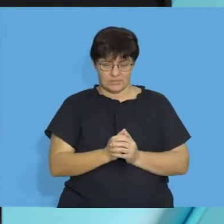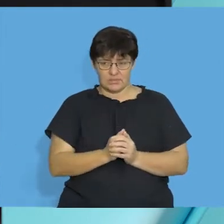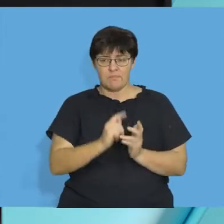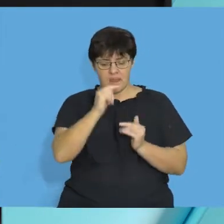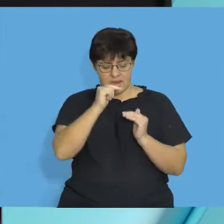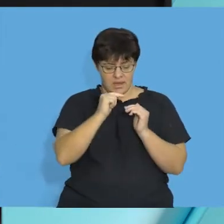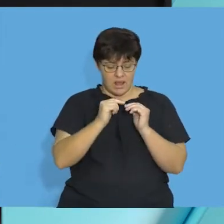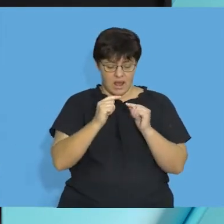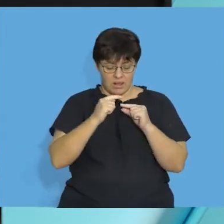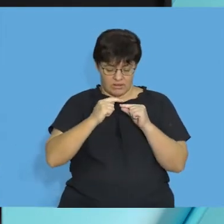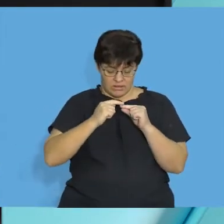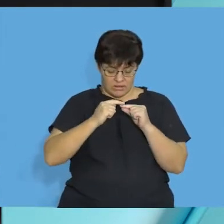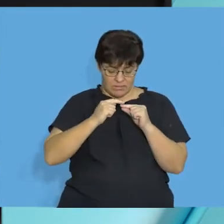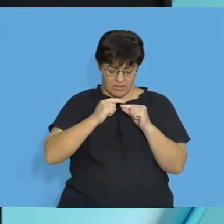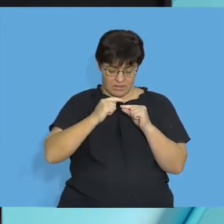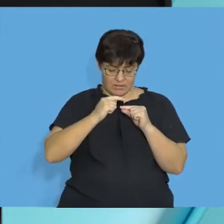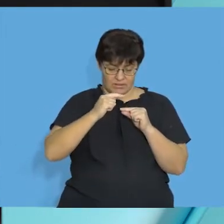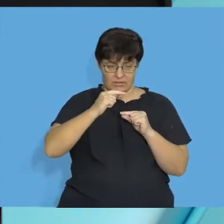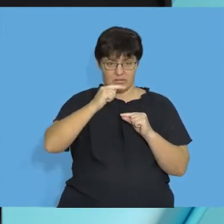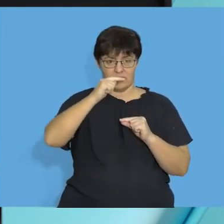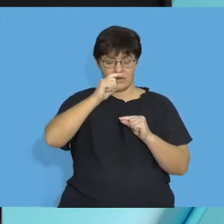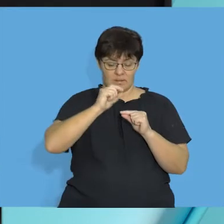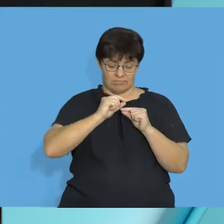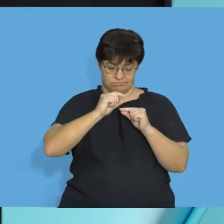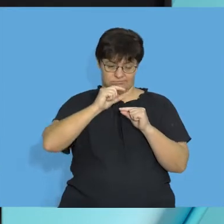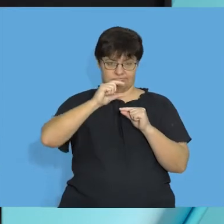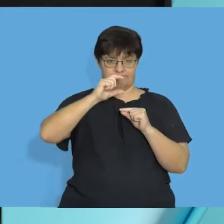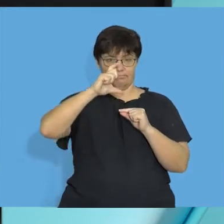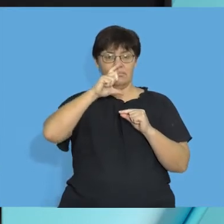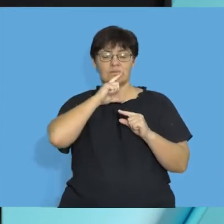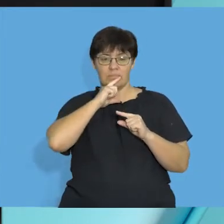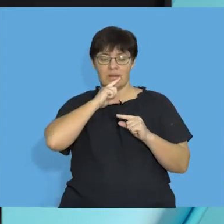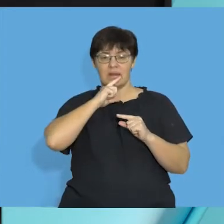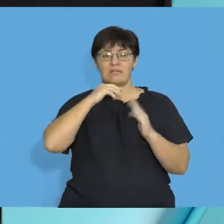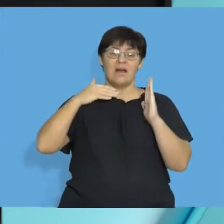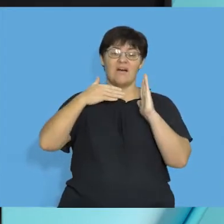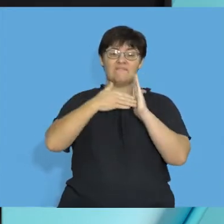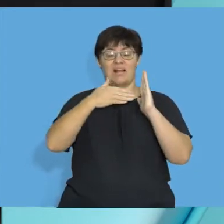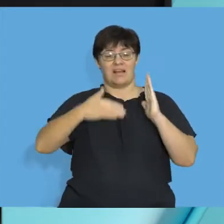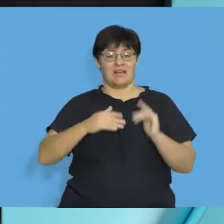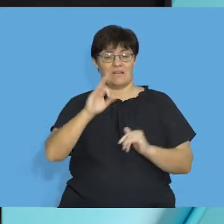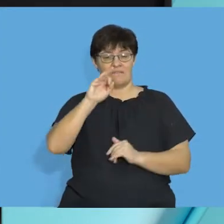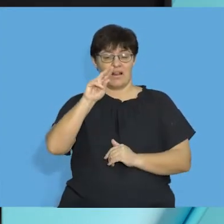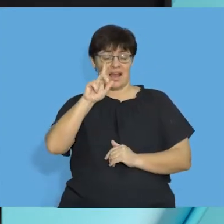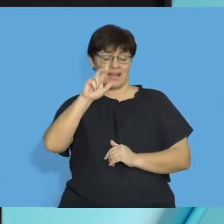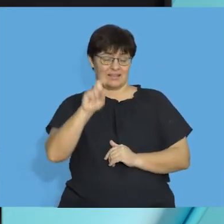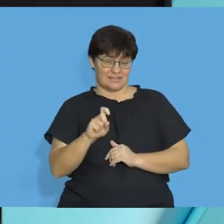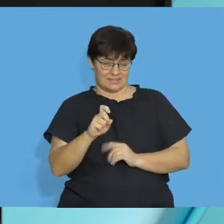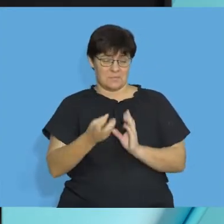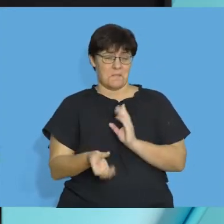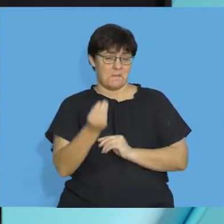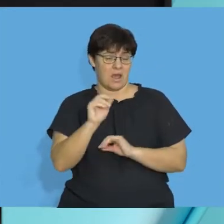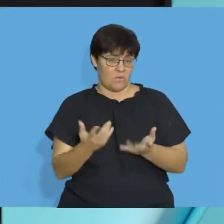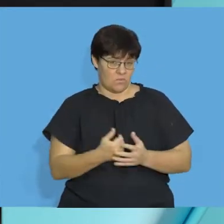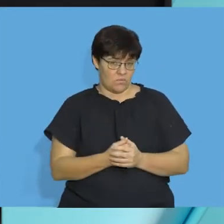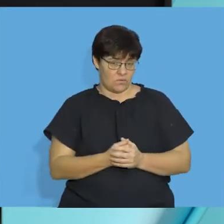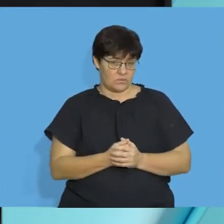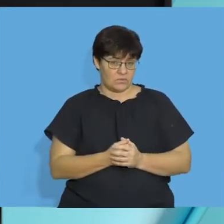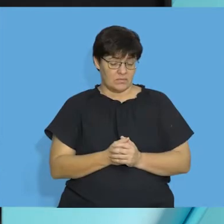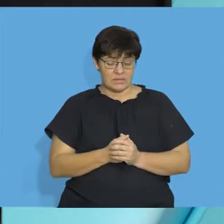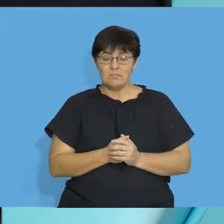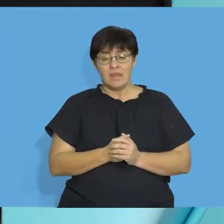closely those lines are packed together to get an idea of magnetic flux. If that field line is not at